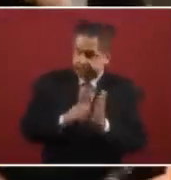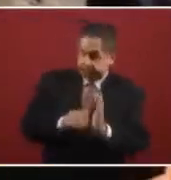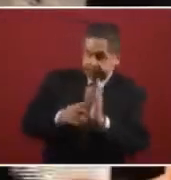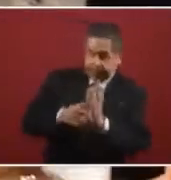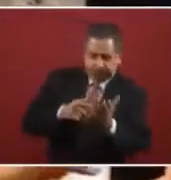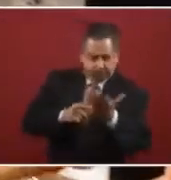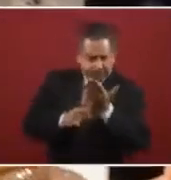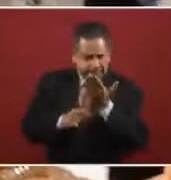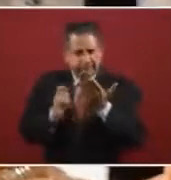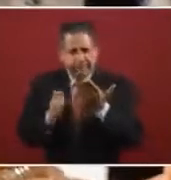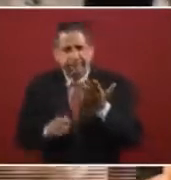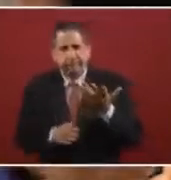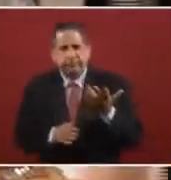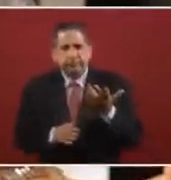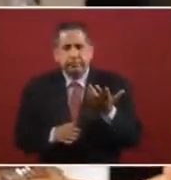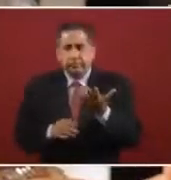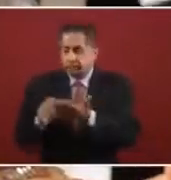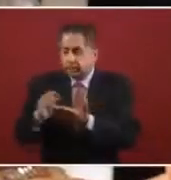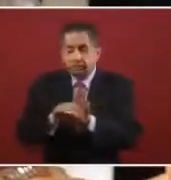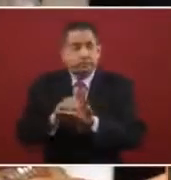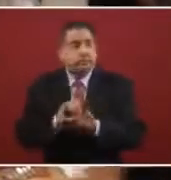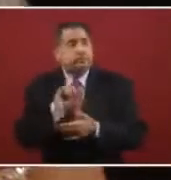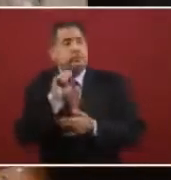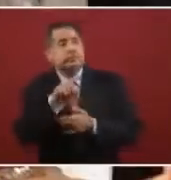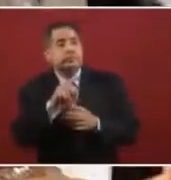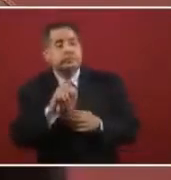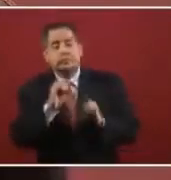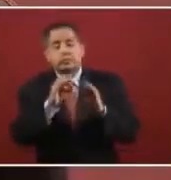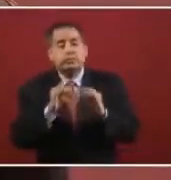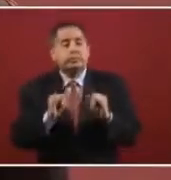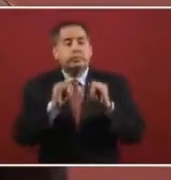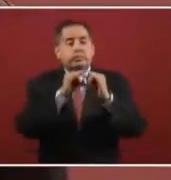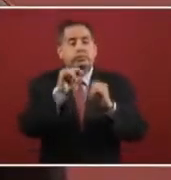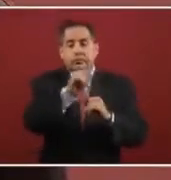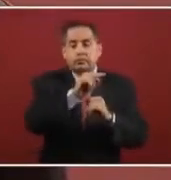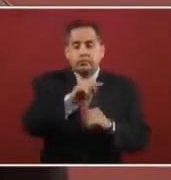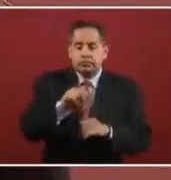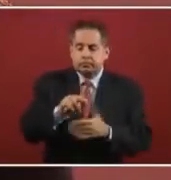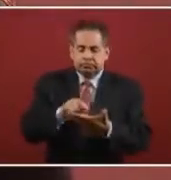with their hand, paper in hand, that they send them to the company,